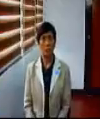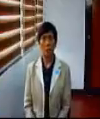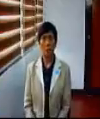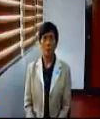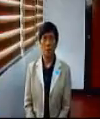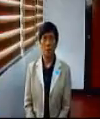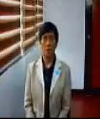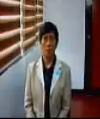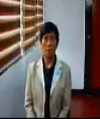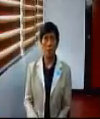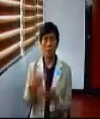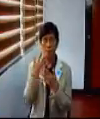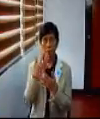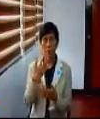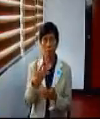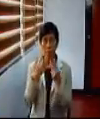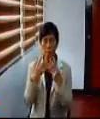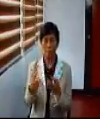Thank you very much.